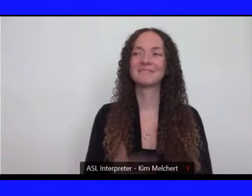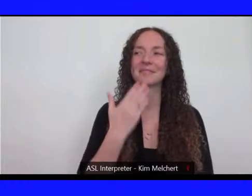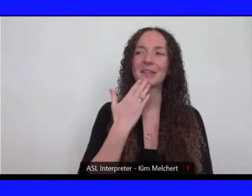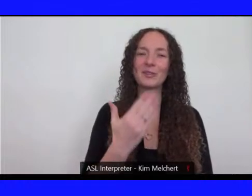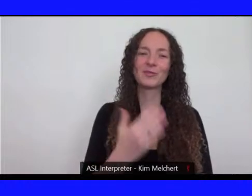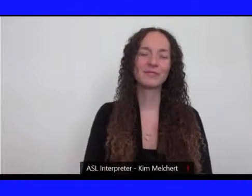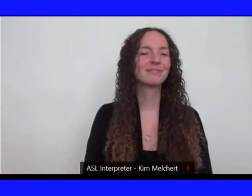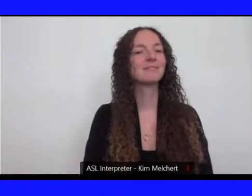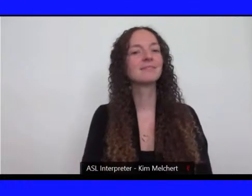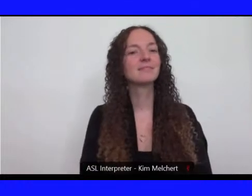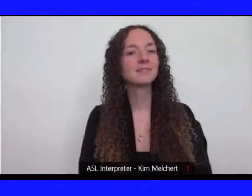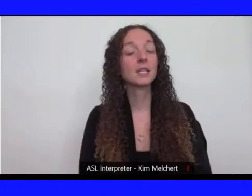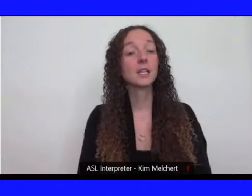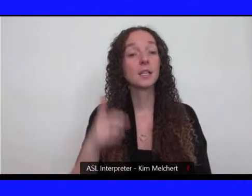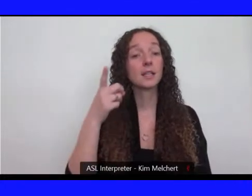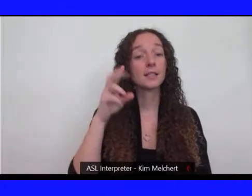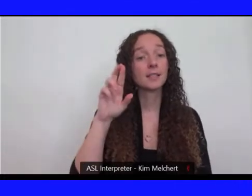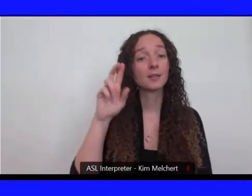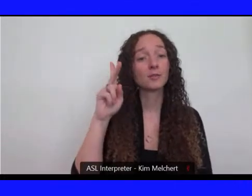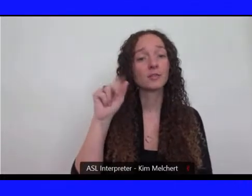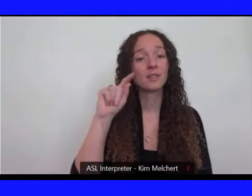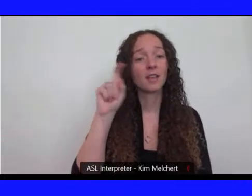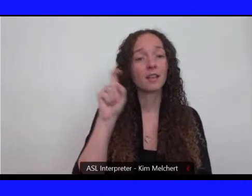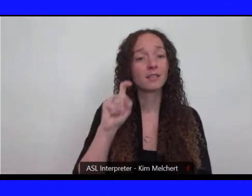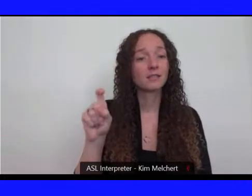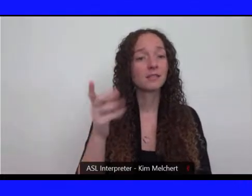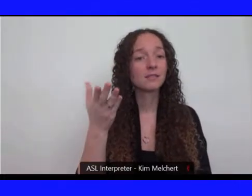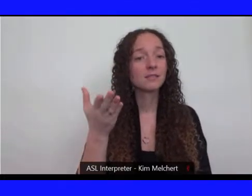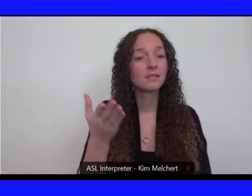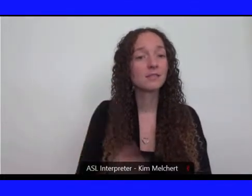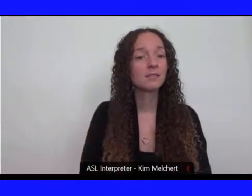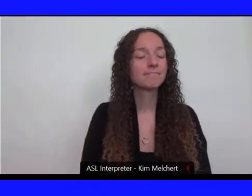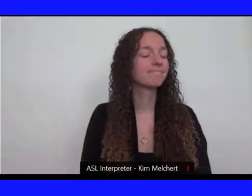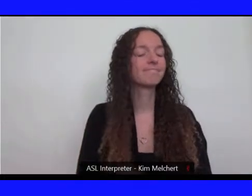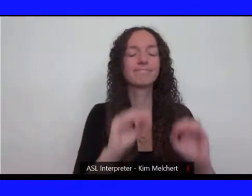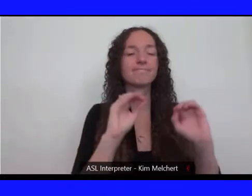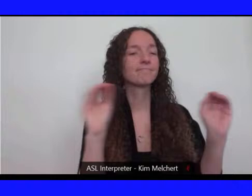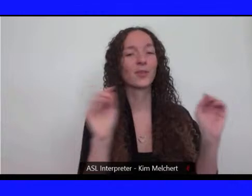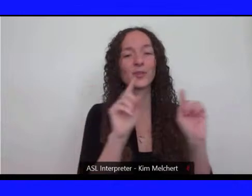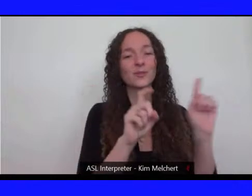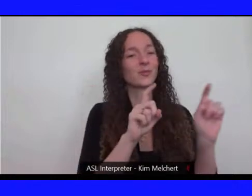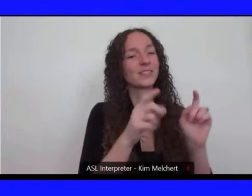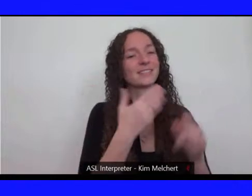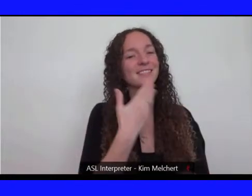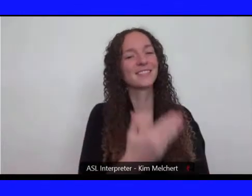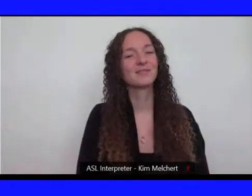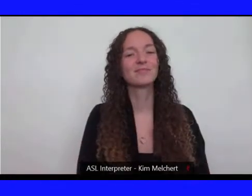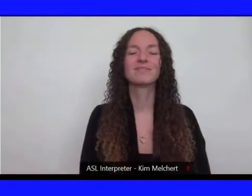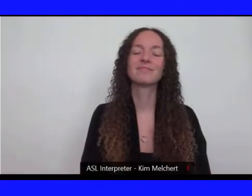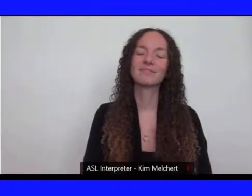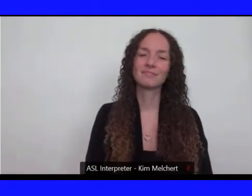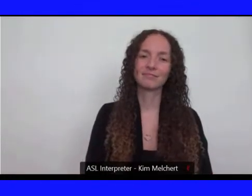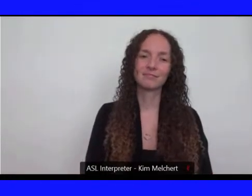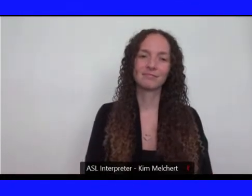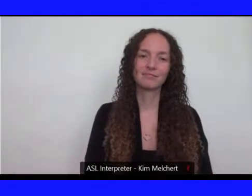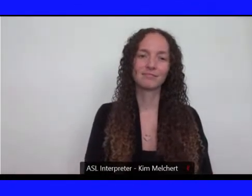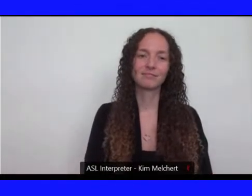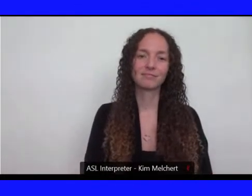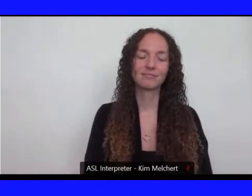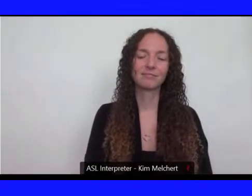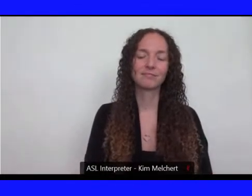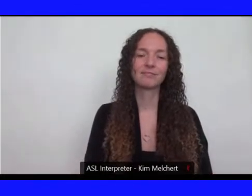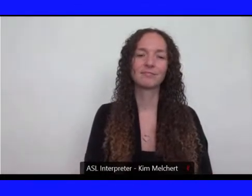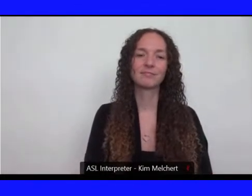strategic plan have been kind of implemented, embedded into every aspect of the organization and taking